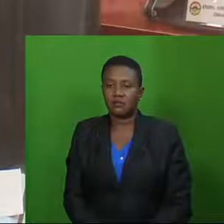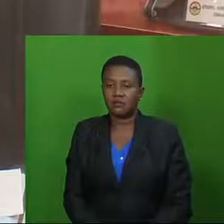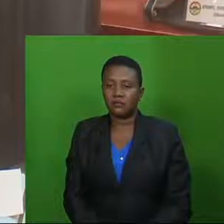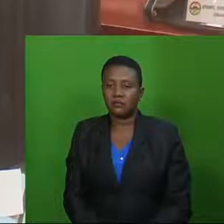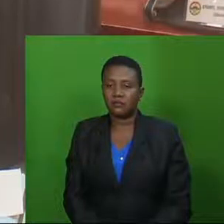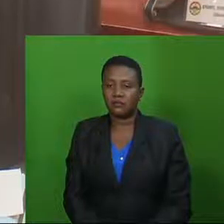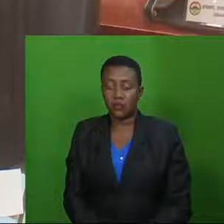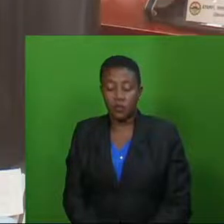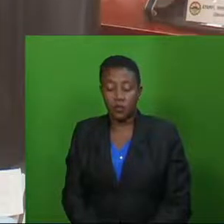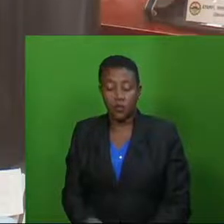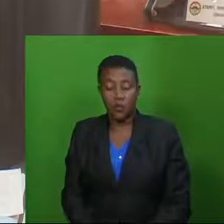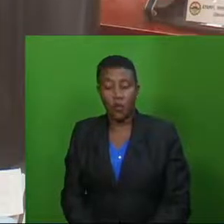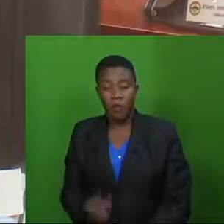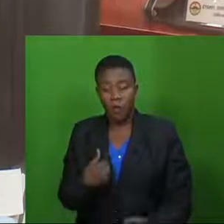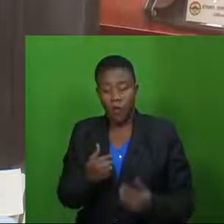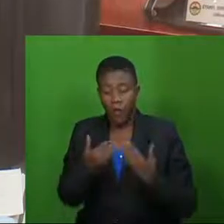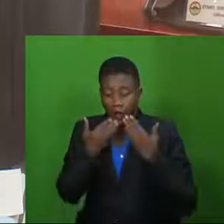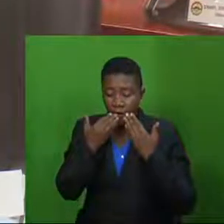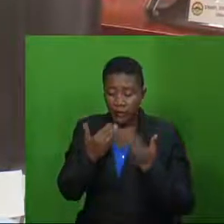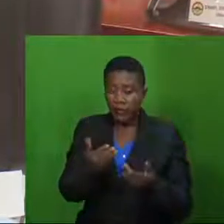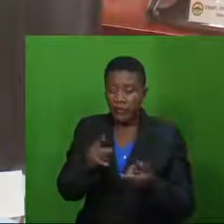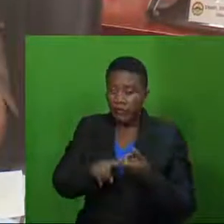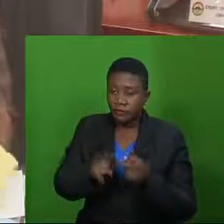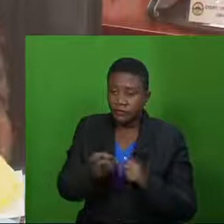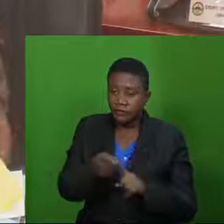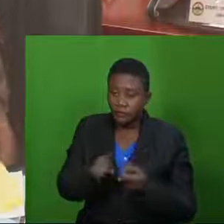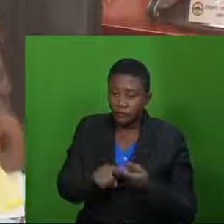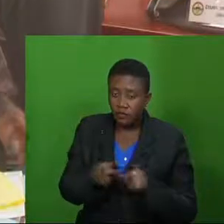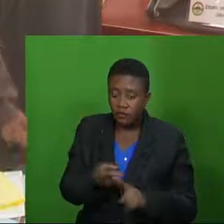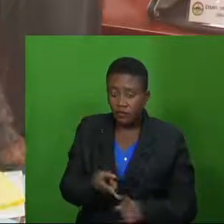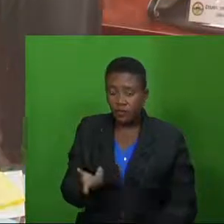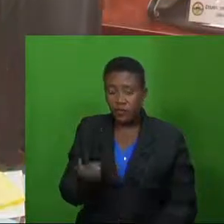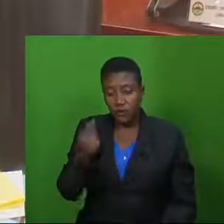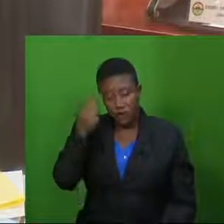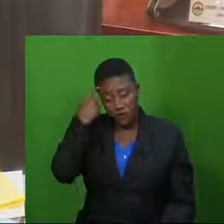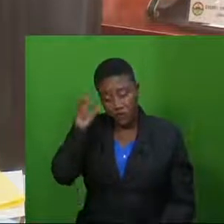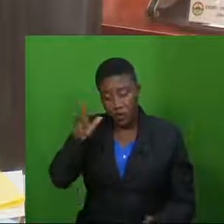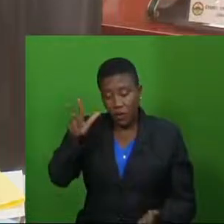I thank colleagues for the approval